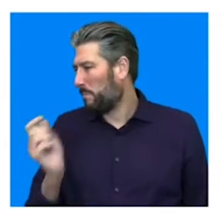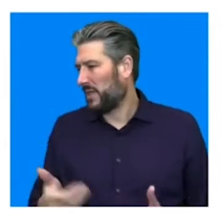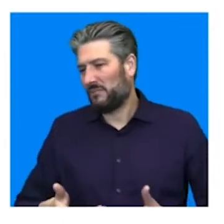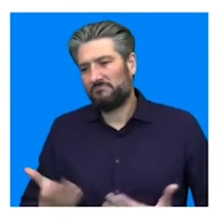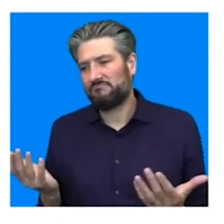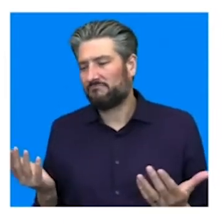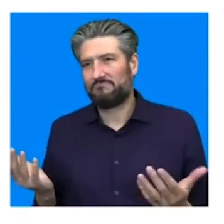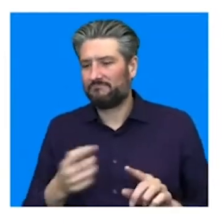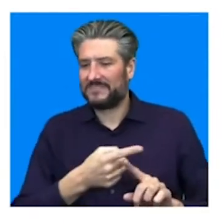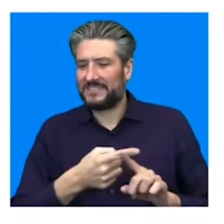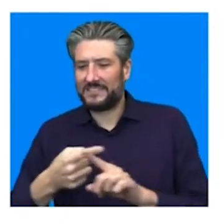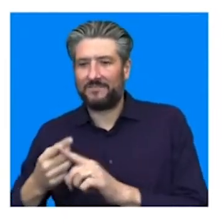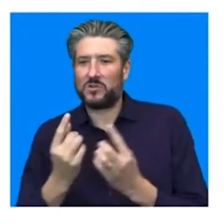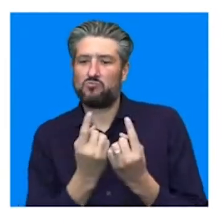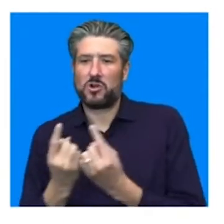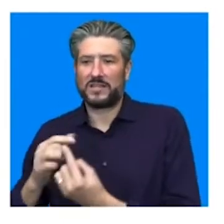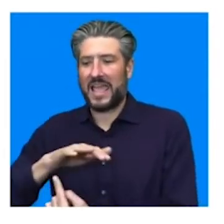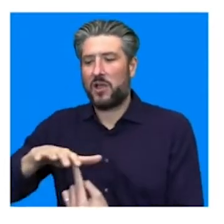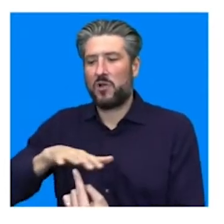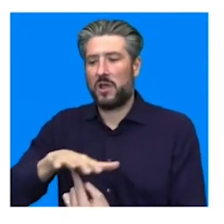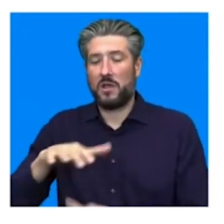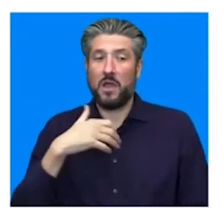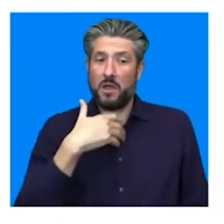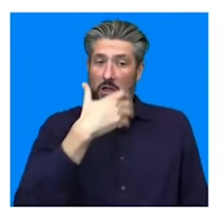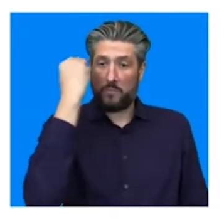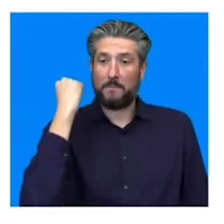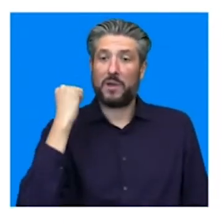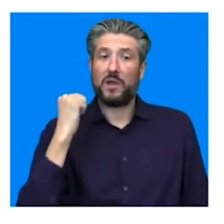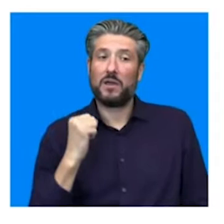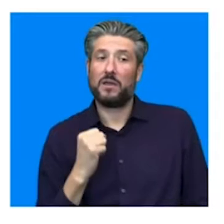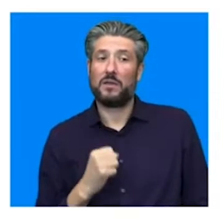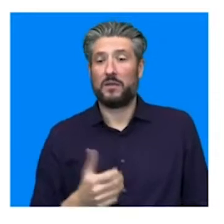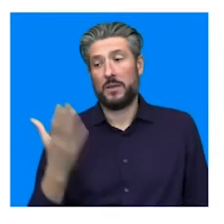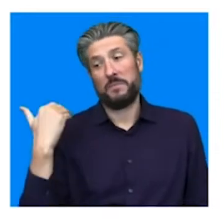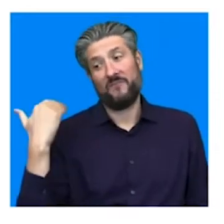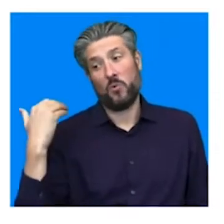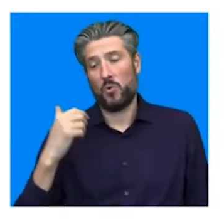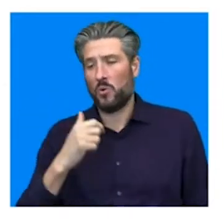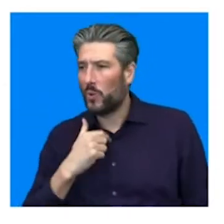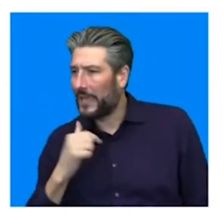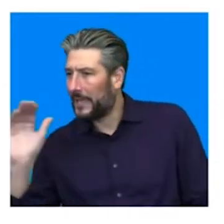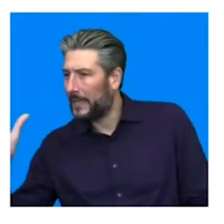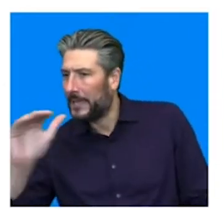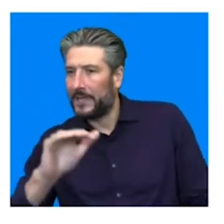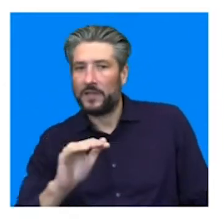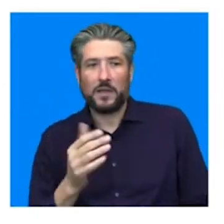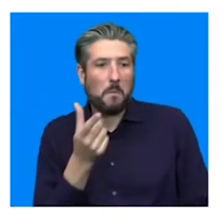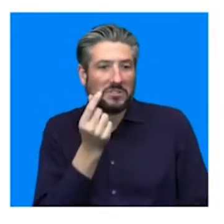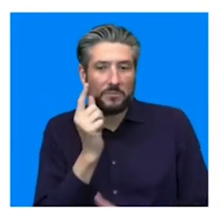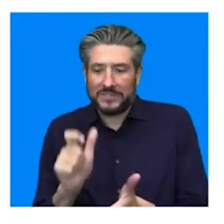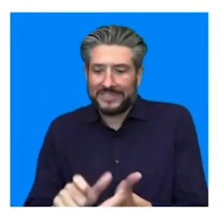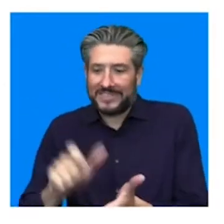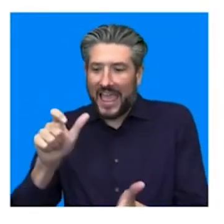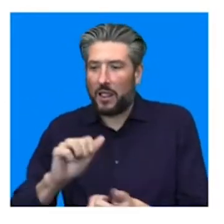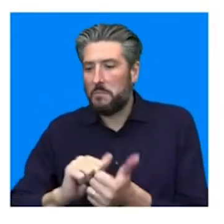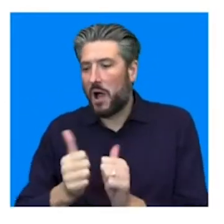really. And I actually remember when we started reaching out to some sales partners and resellers for our products in the accessibility field, they